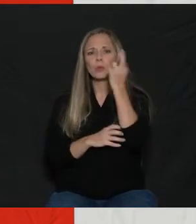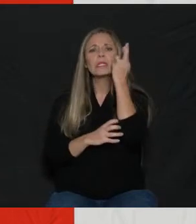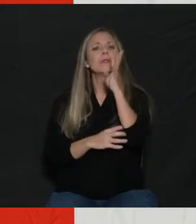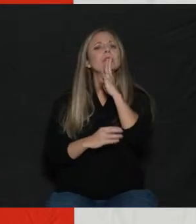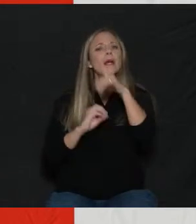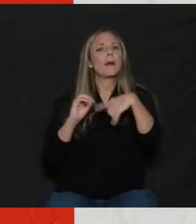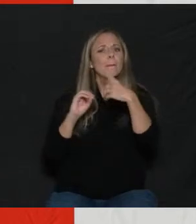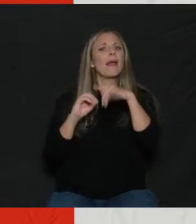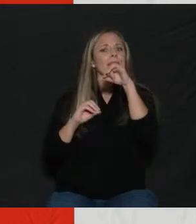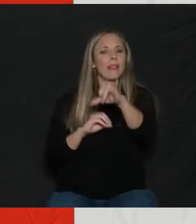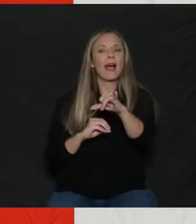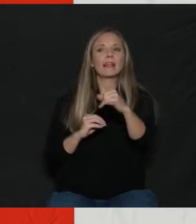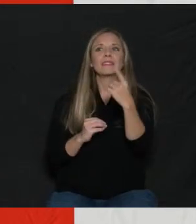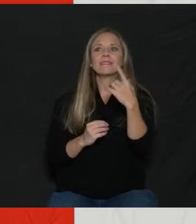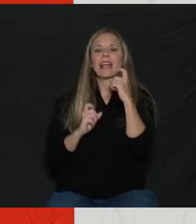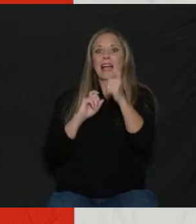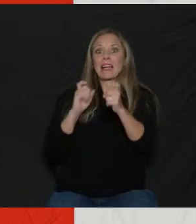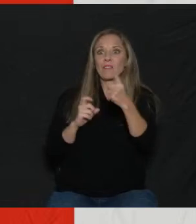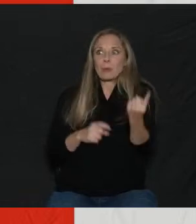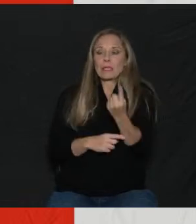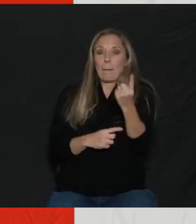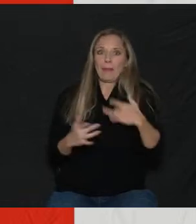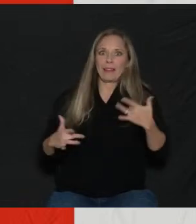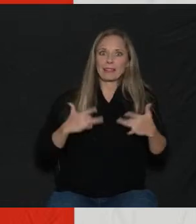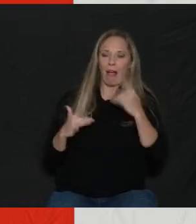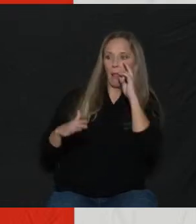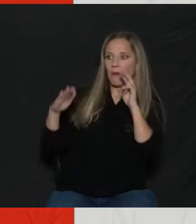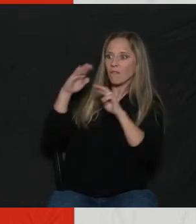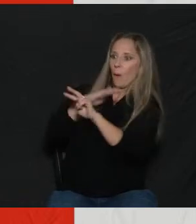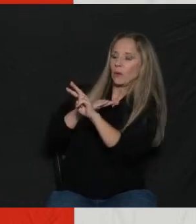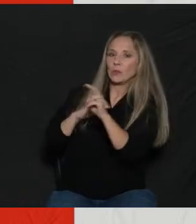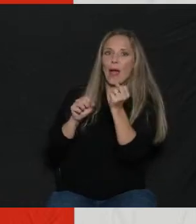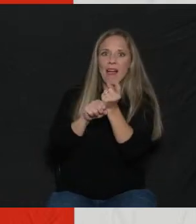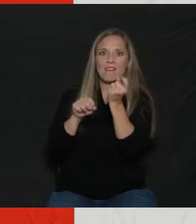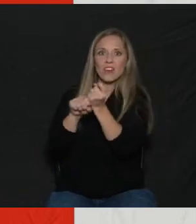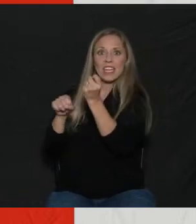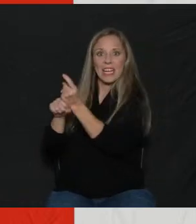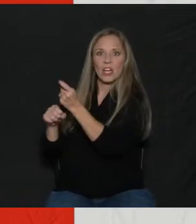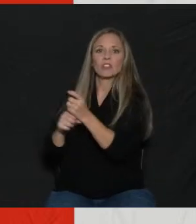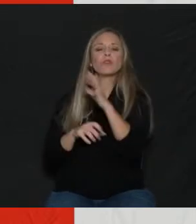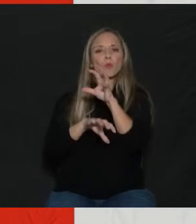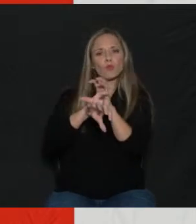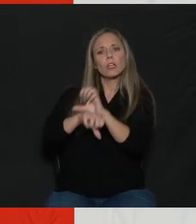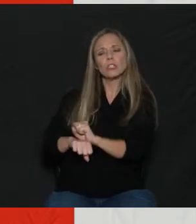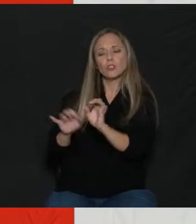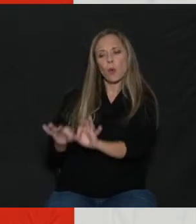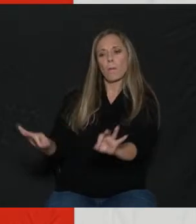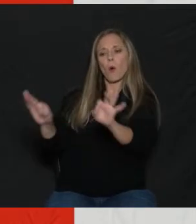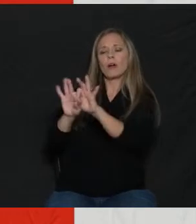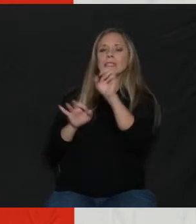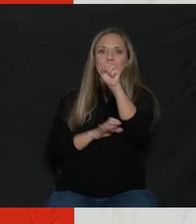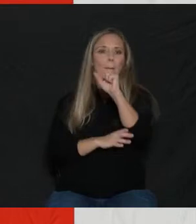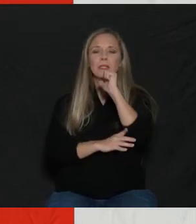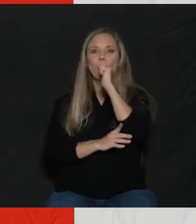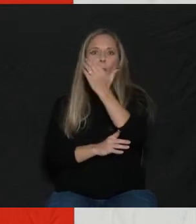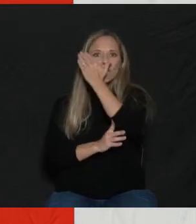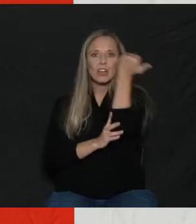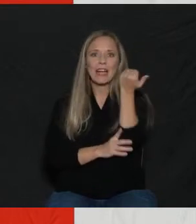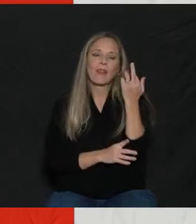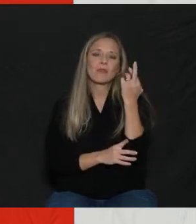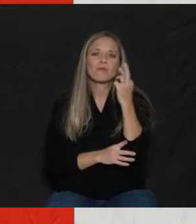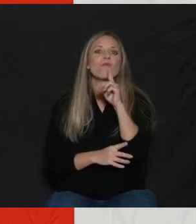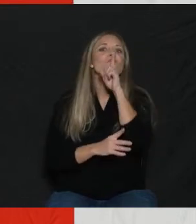because it gives you something to look forward to every year. And while traditions are important, let us never forget the real reason that